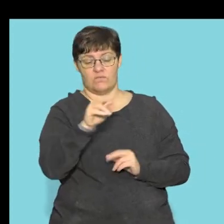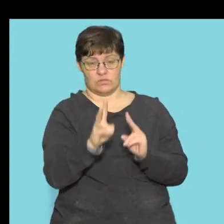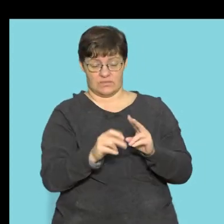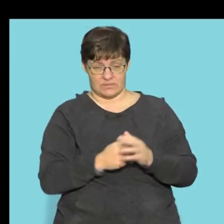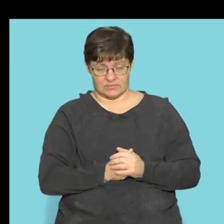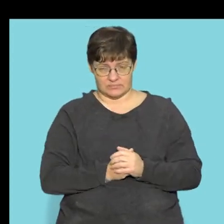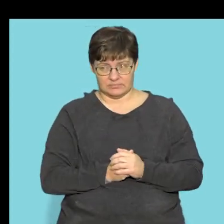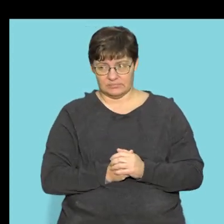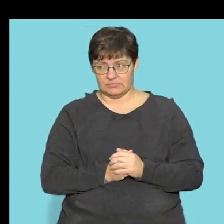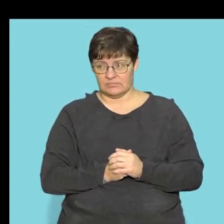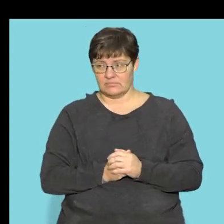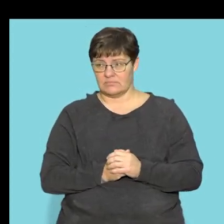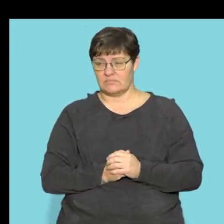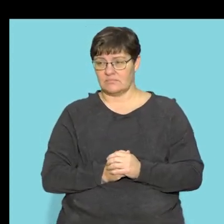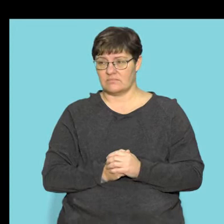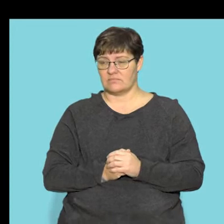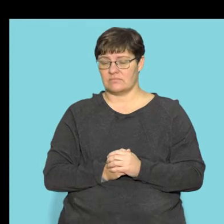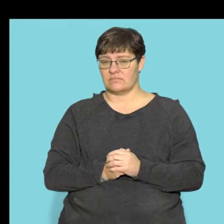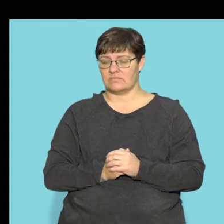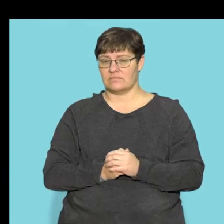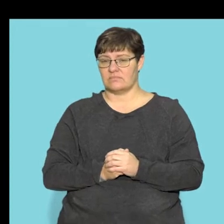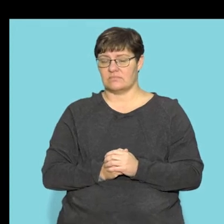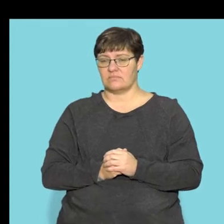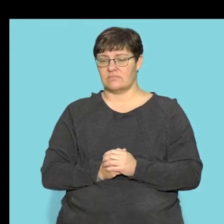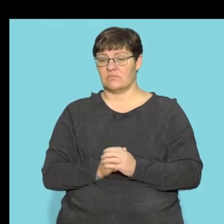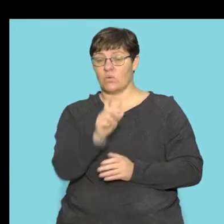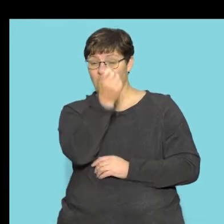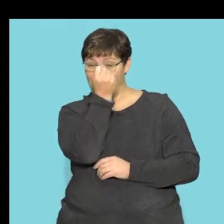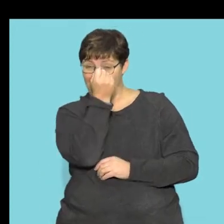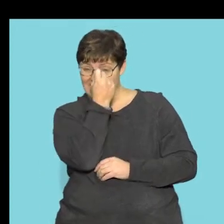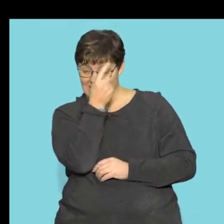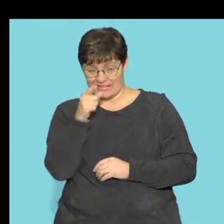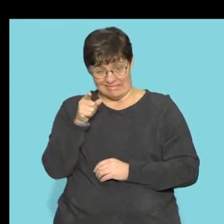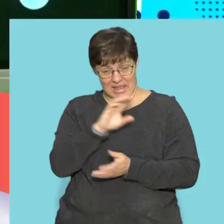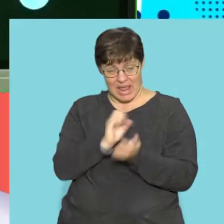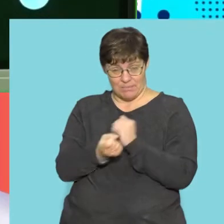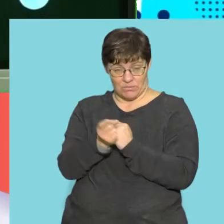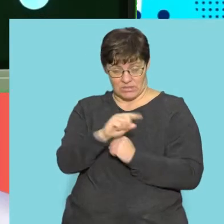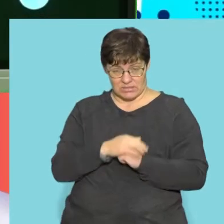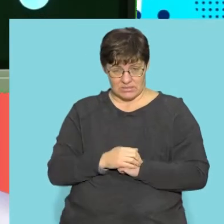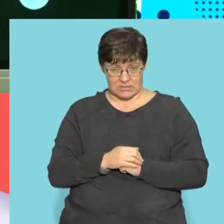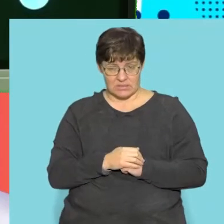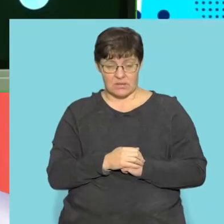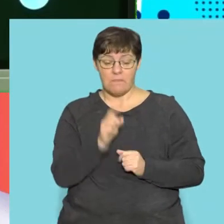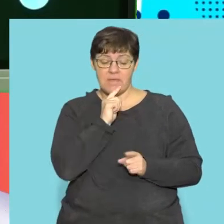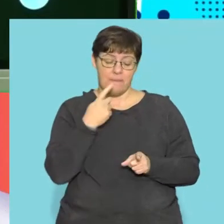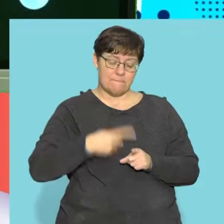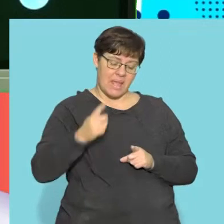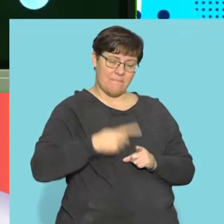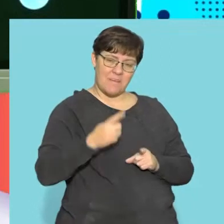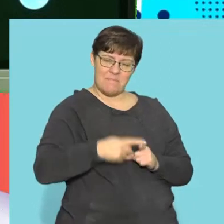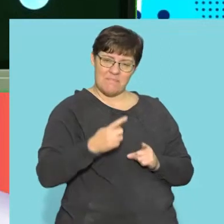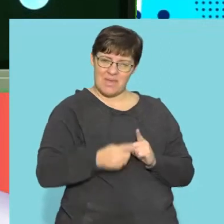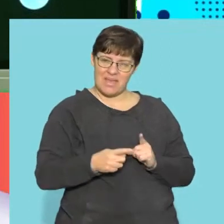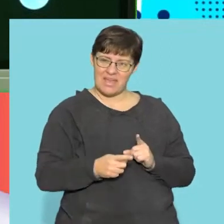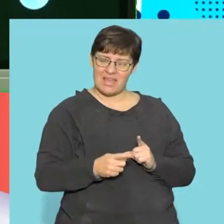0.1325 divided by 12. Now, guys, let's understand what is happening here. If I was to pay, you remember